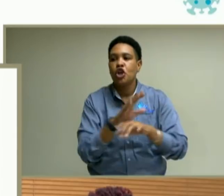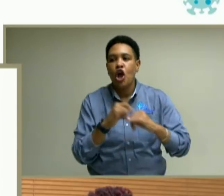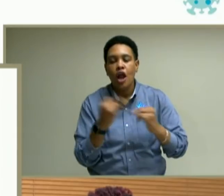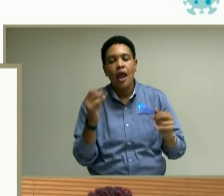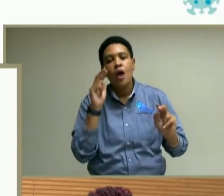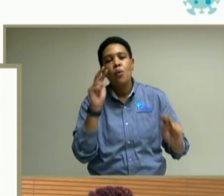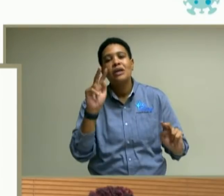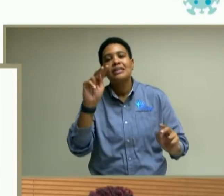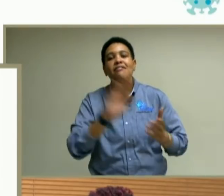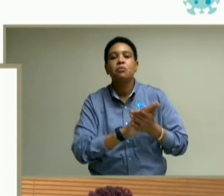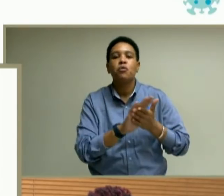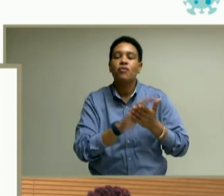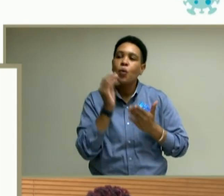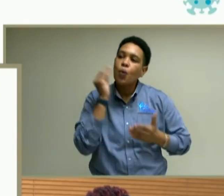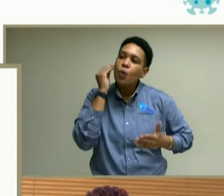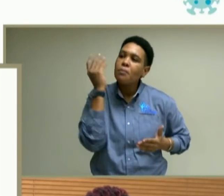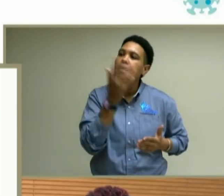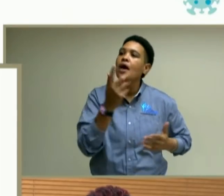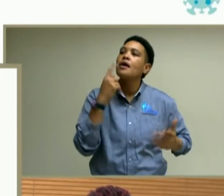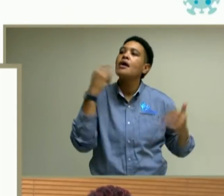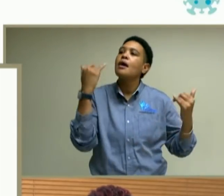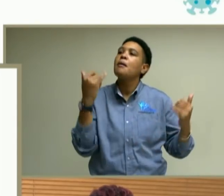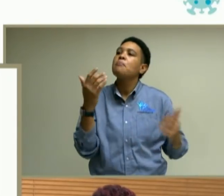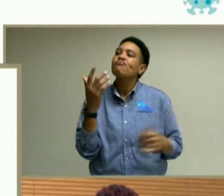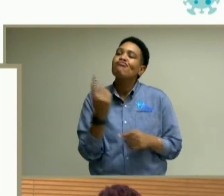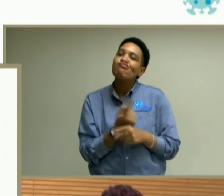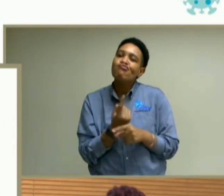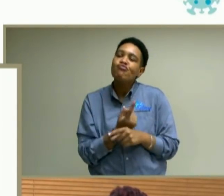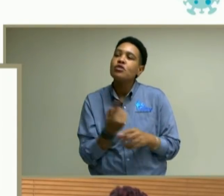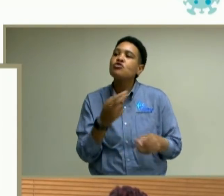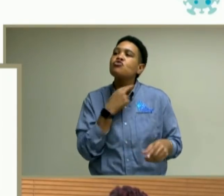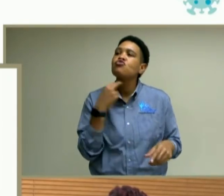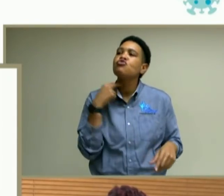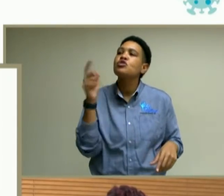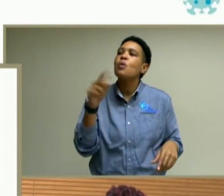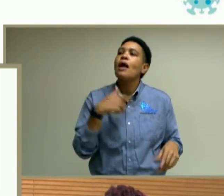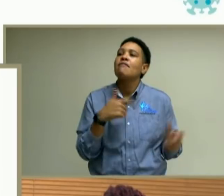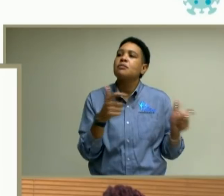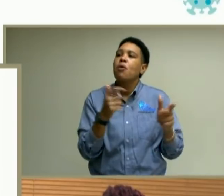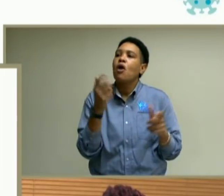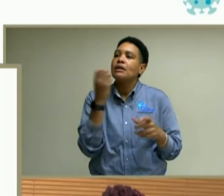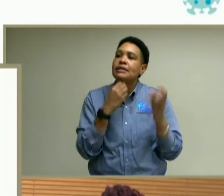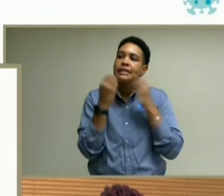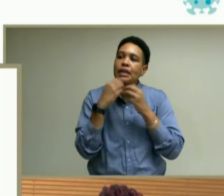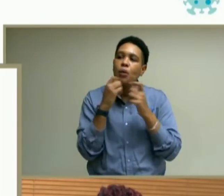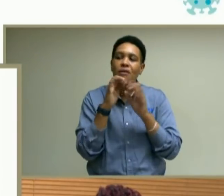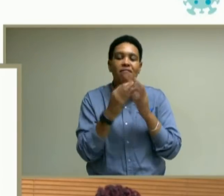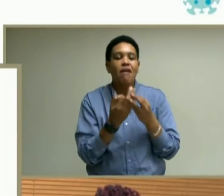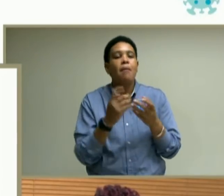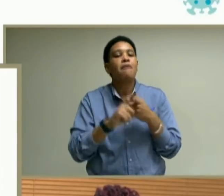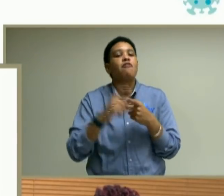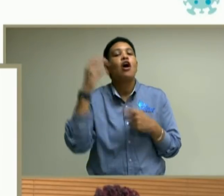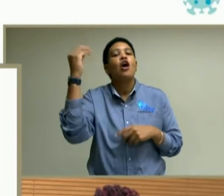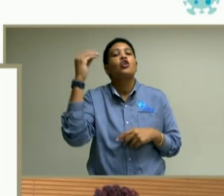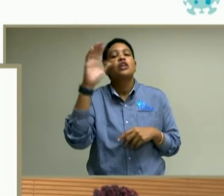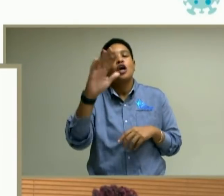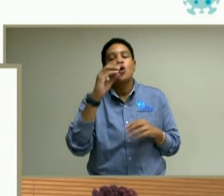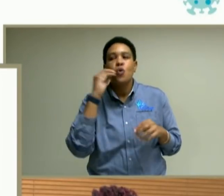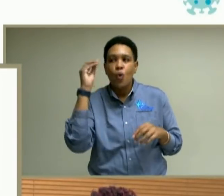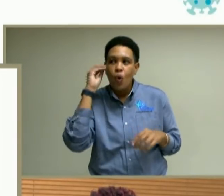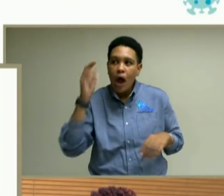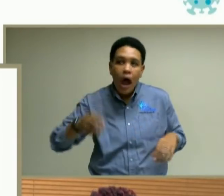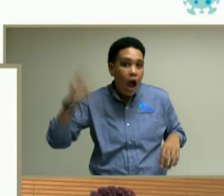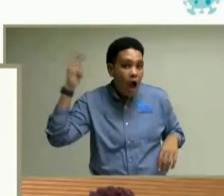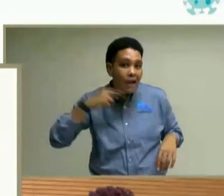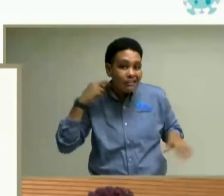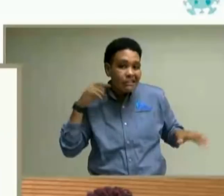TV, movies at home. Moderate risk is when you're having a small dinner with family and friends outside of your household, and